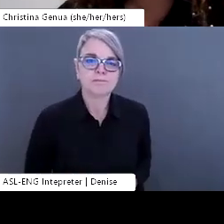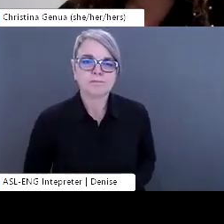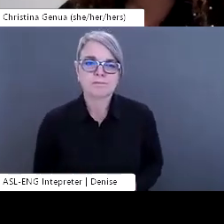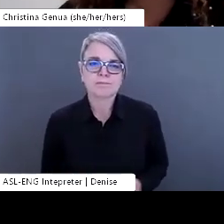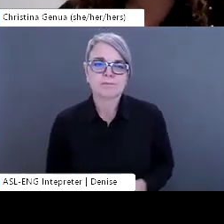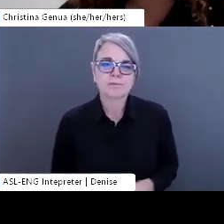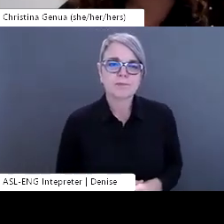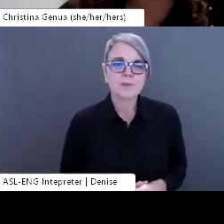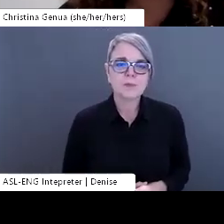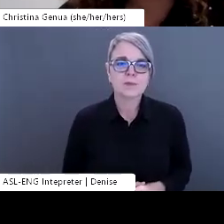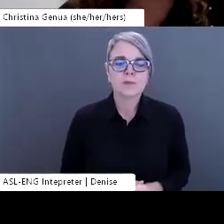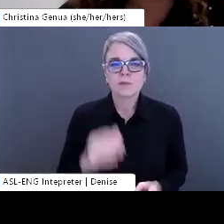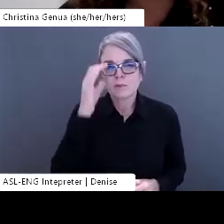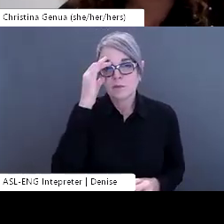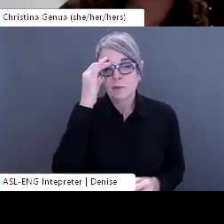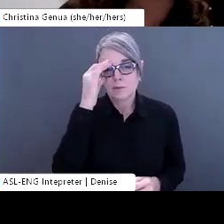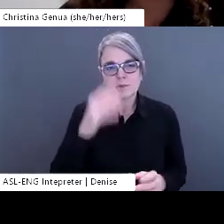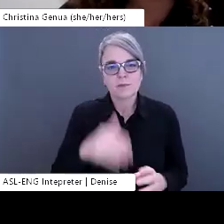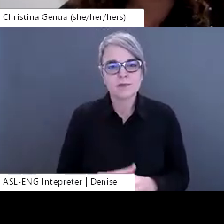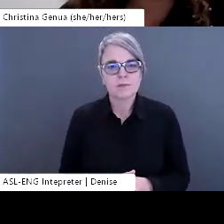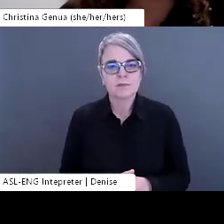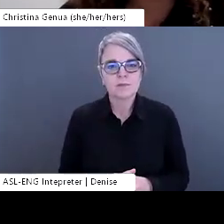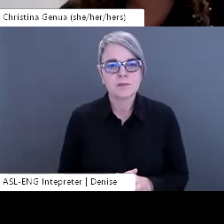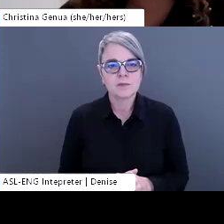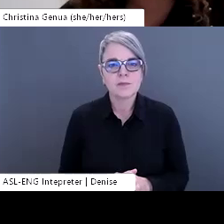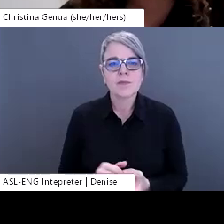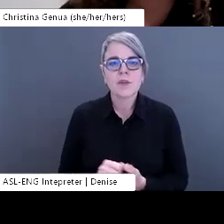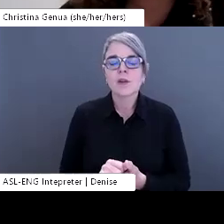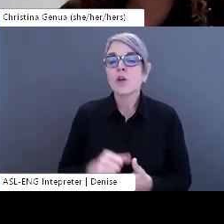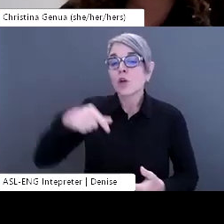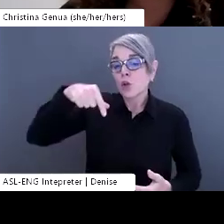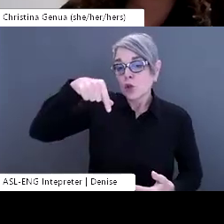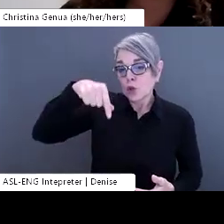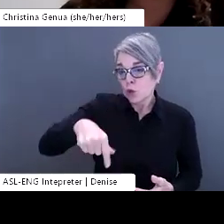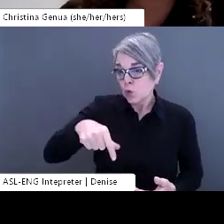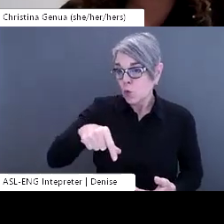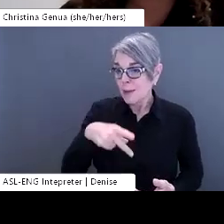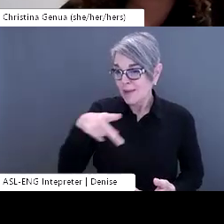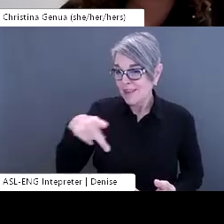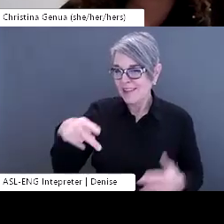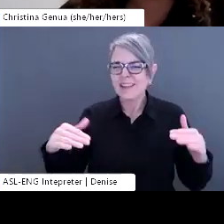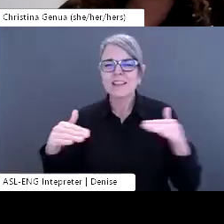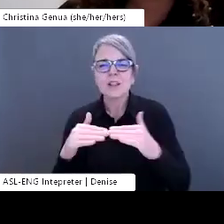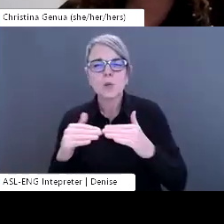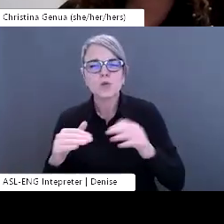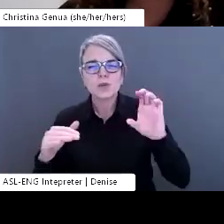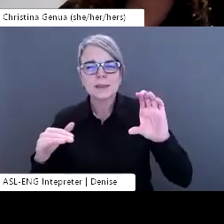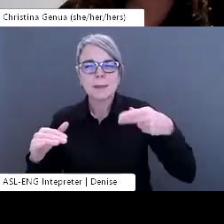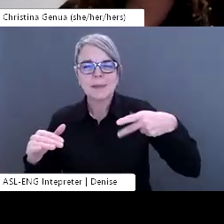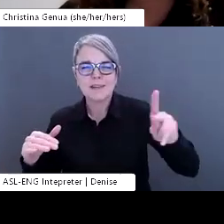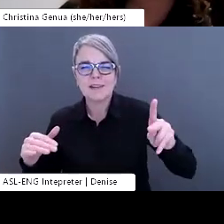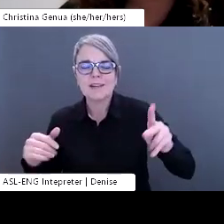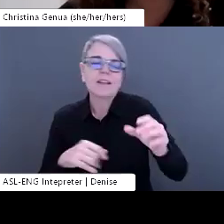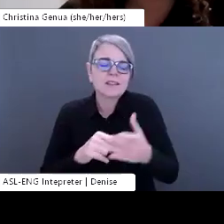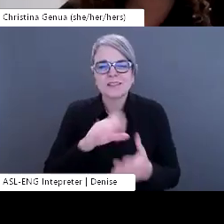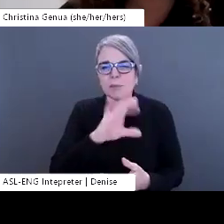So QPP is the equivalent of CPP in like Ontario and other provinces. So